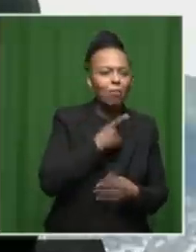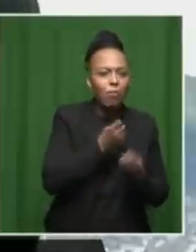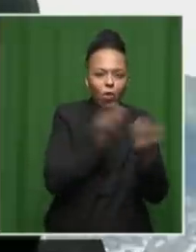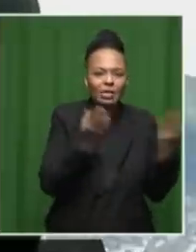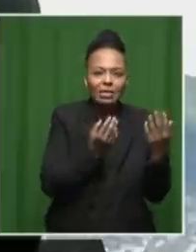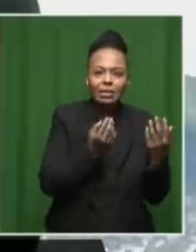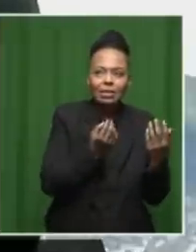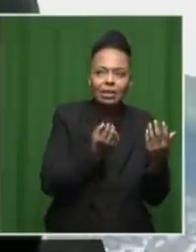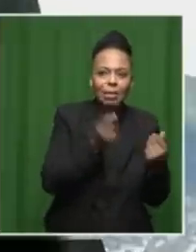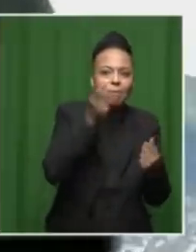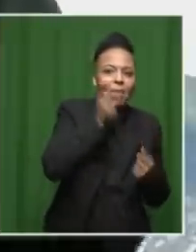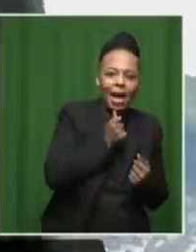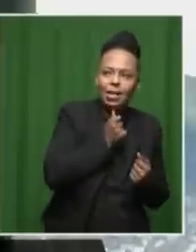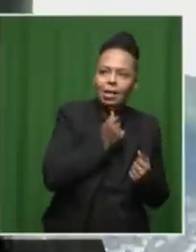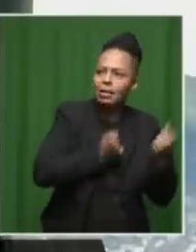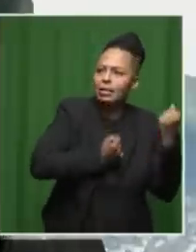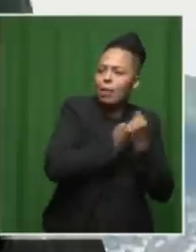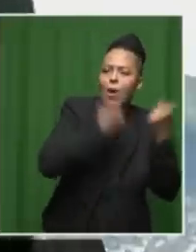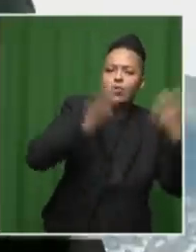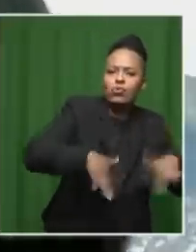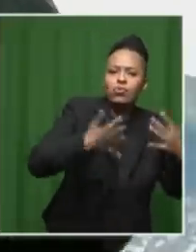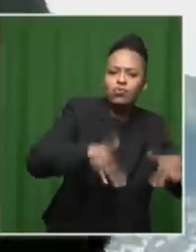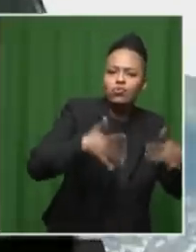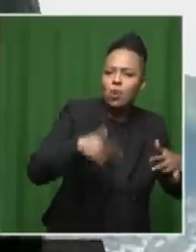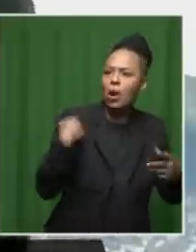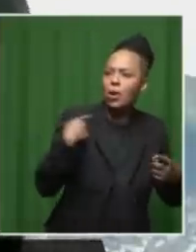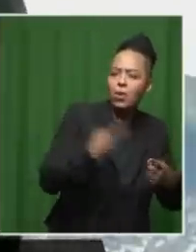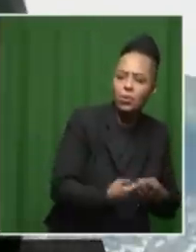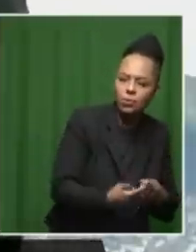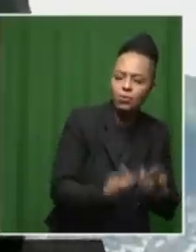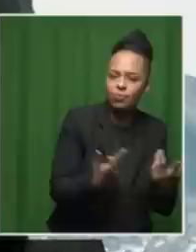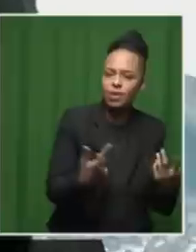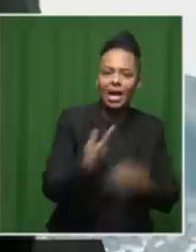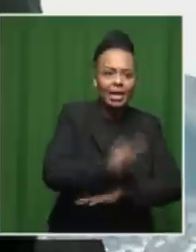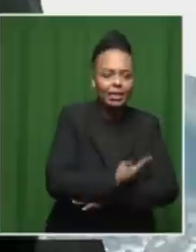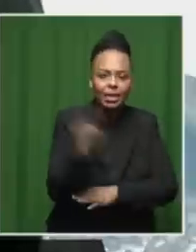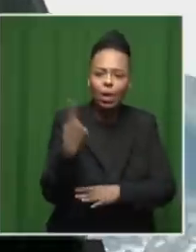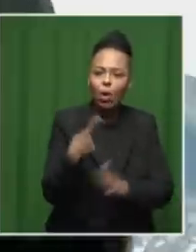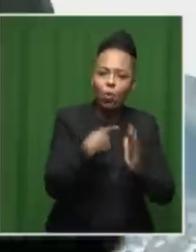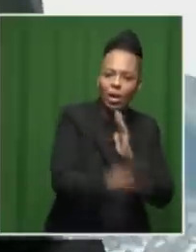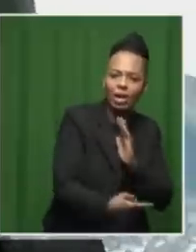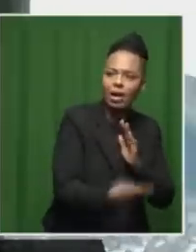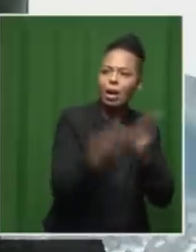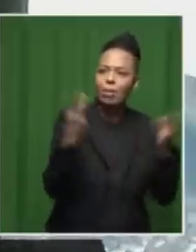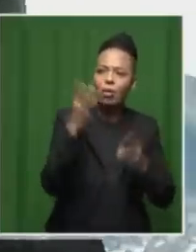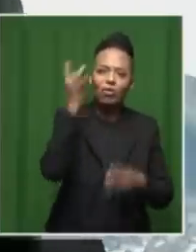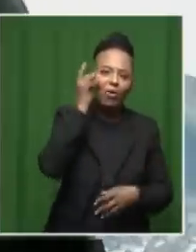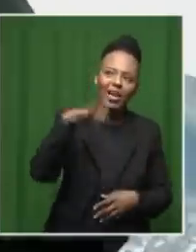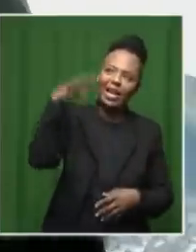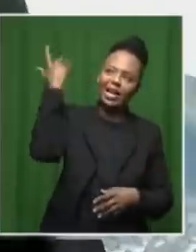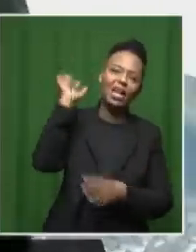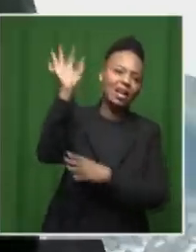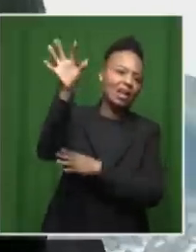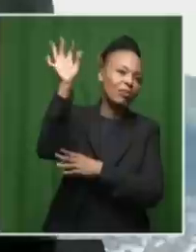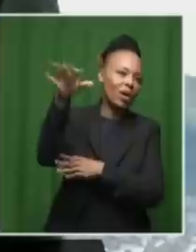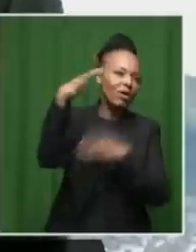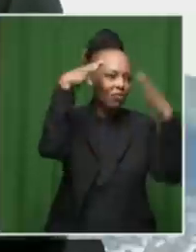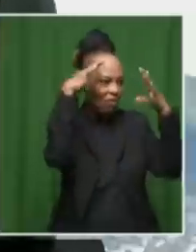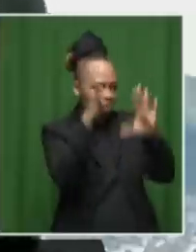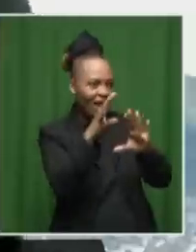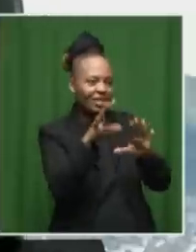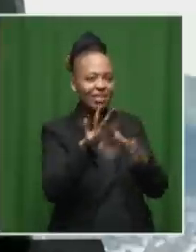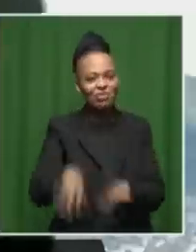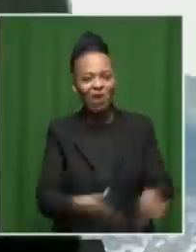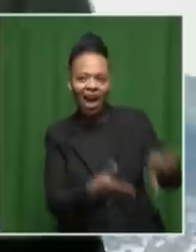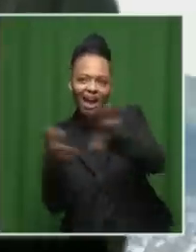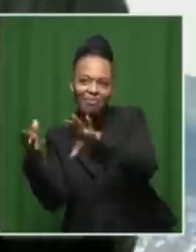year. And the unfortunate part is, I mean, in a couple of days, couple of weeks, people are going to forget about us and that focusing on the Rugby World